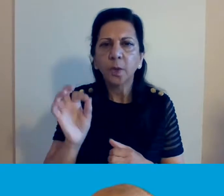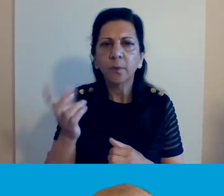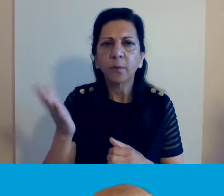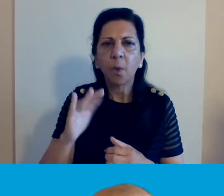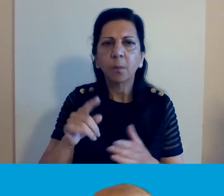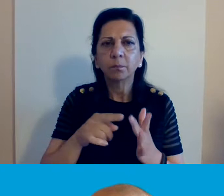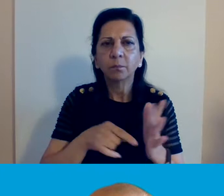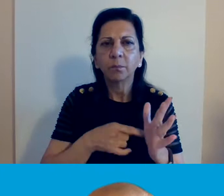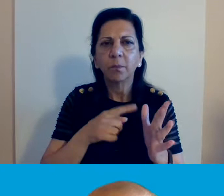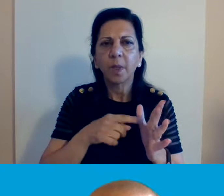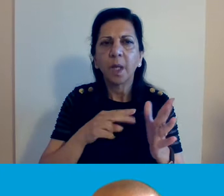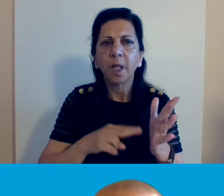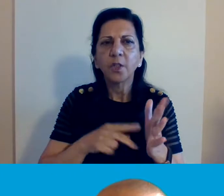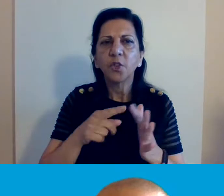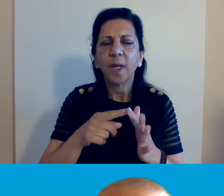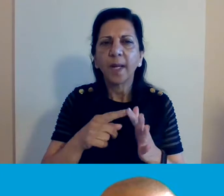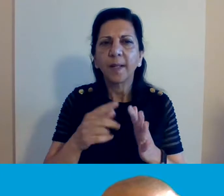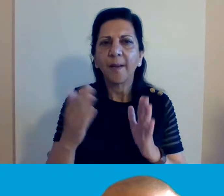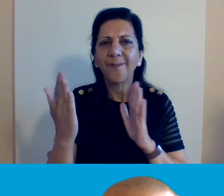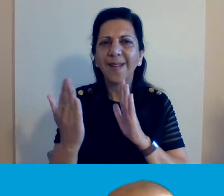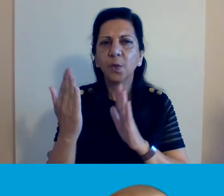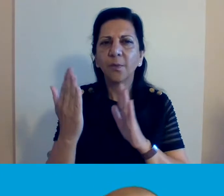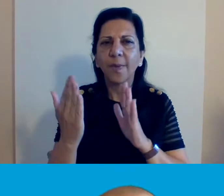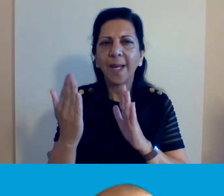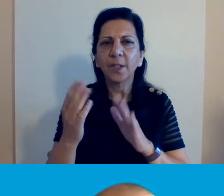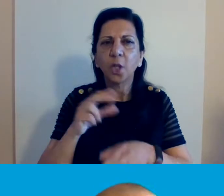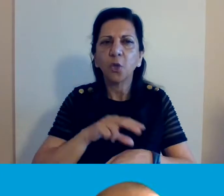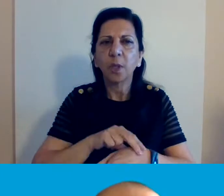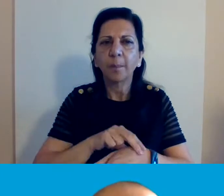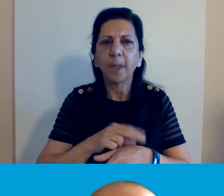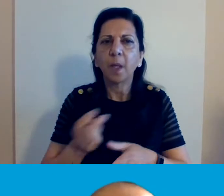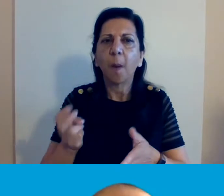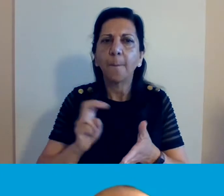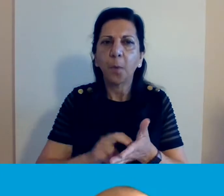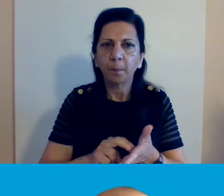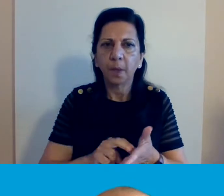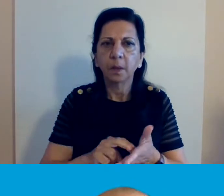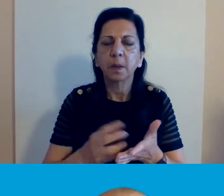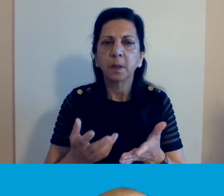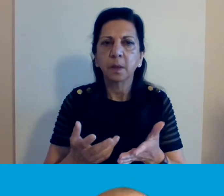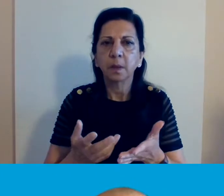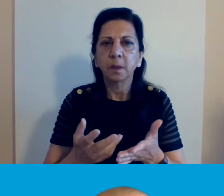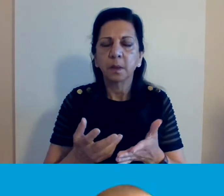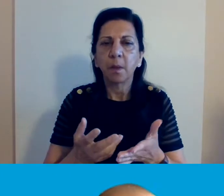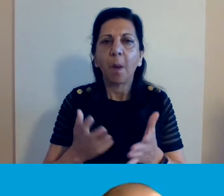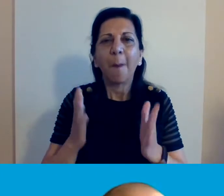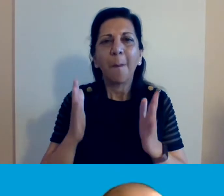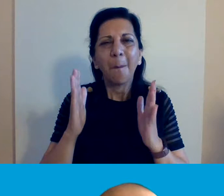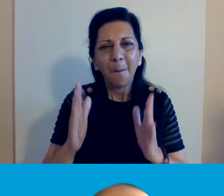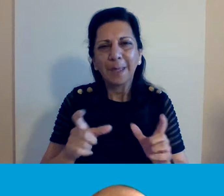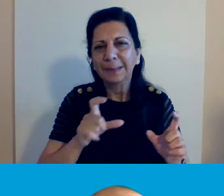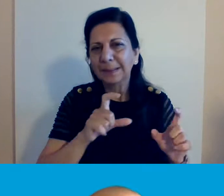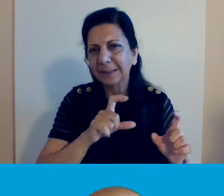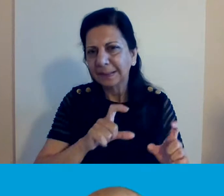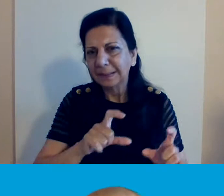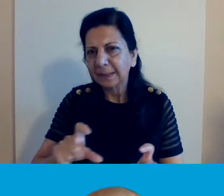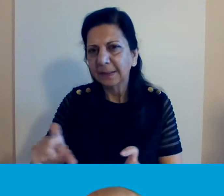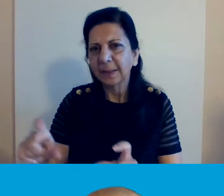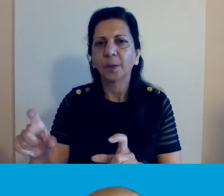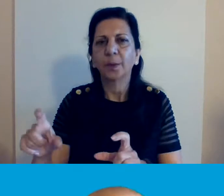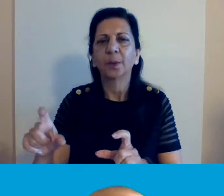to face-to-face GP appointments being recognised as being continually important. I'll probably take that one myself,